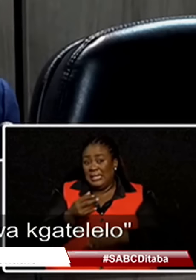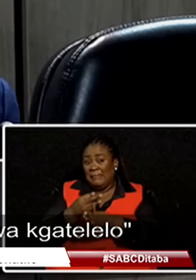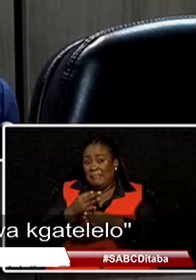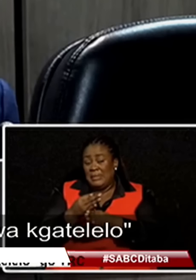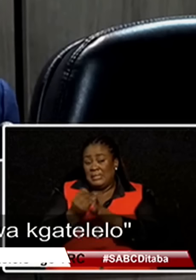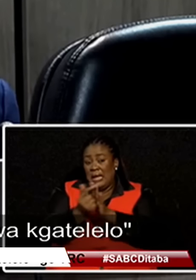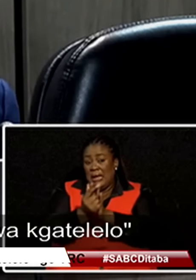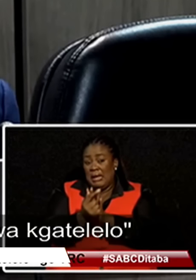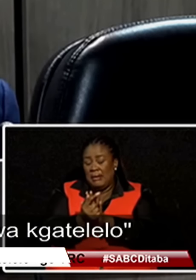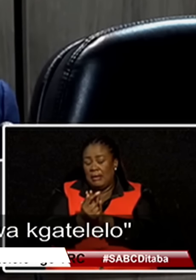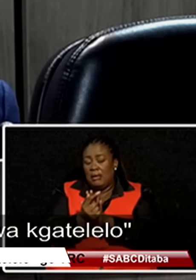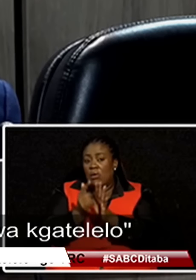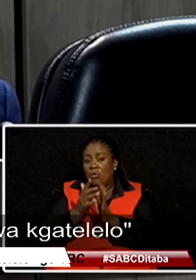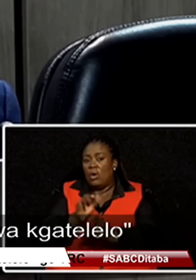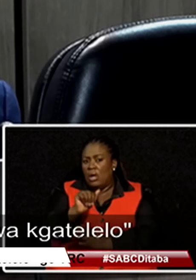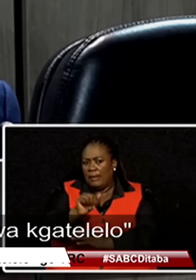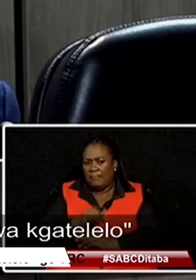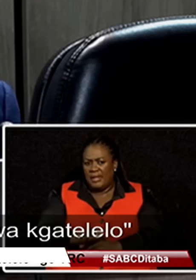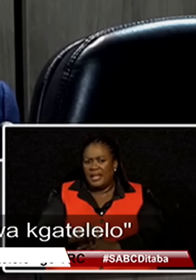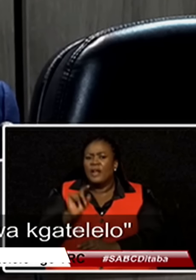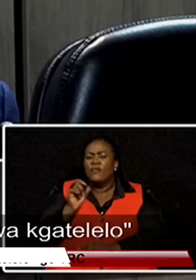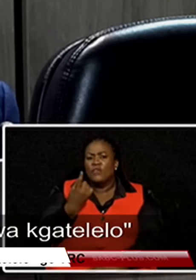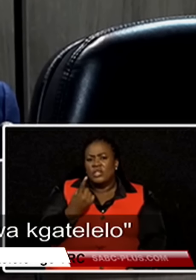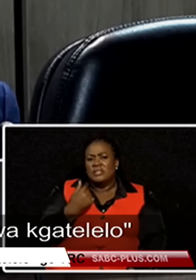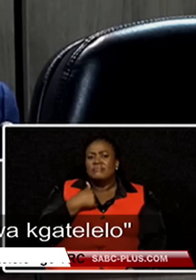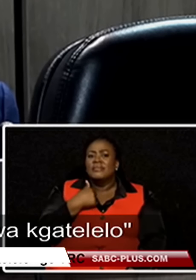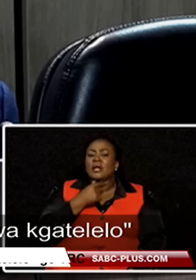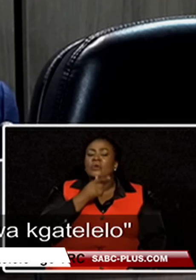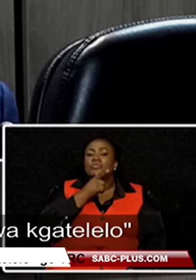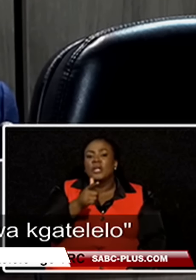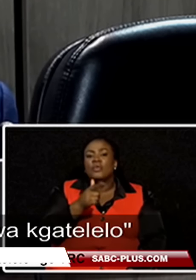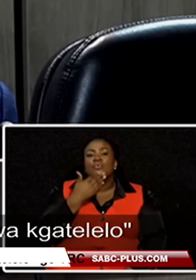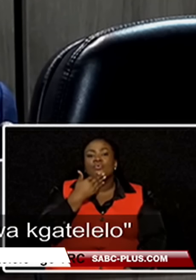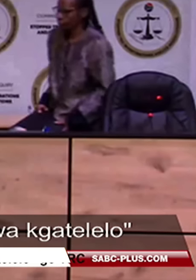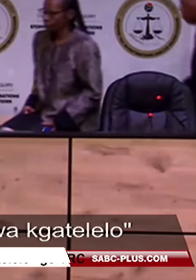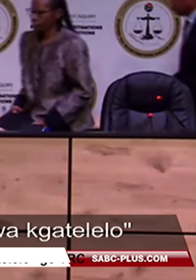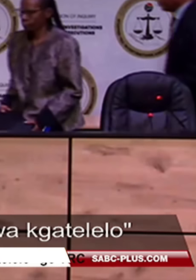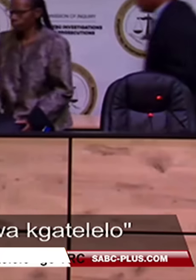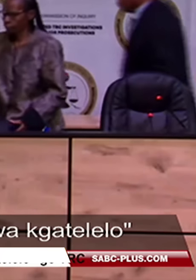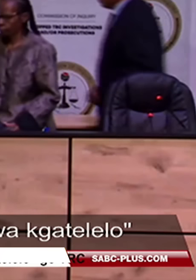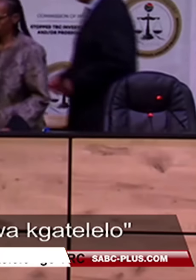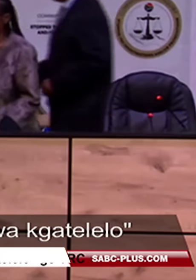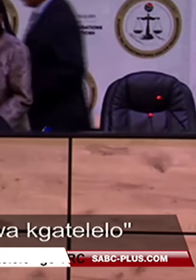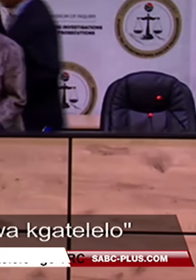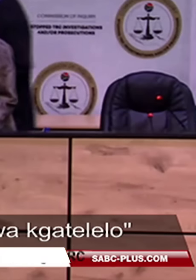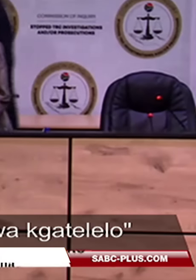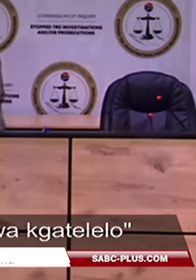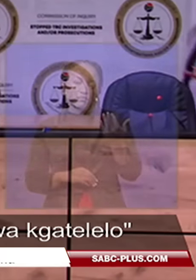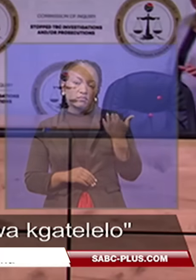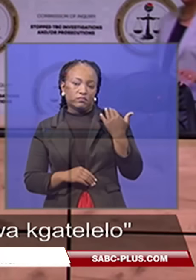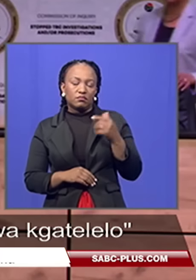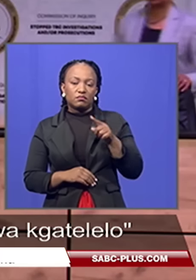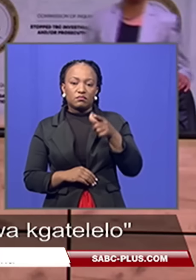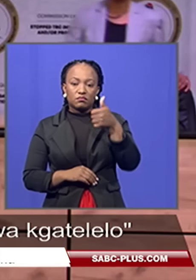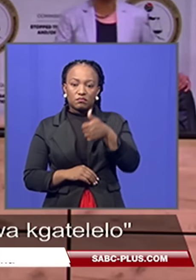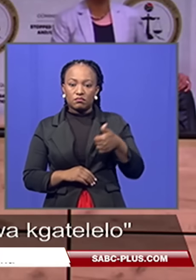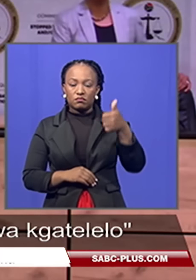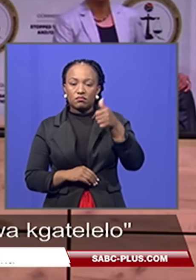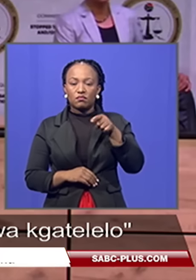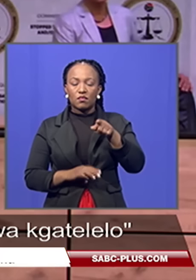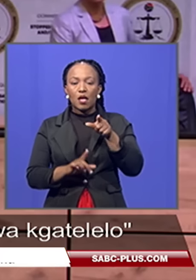You in fact anticipated this. I'll show you who is untruthful in this case, and it is you. Tlhogo ya maloba ya bosenyi ka go lekala